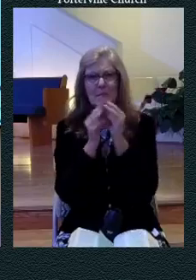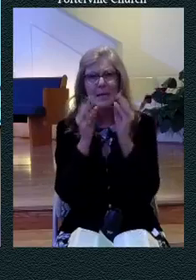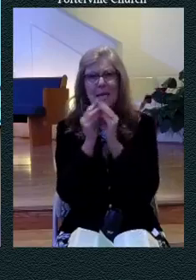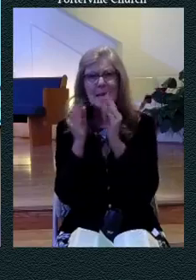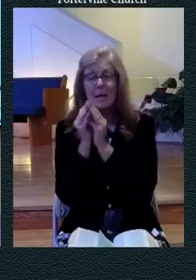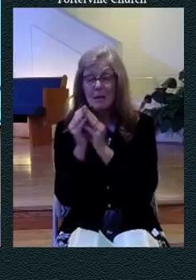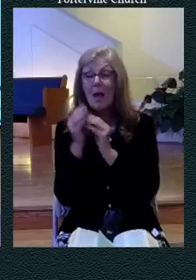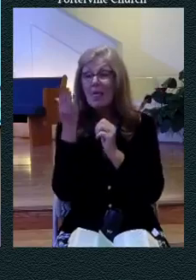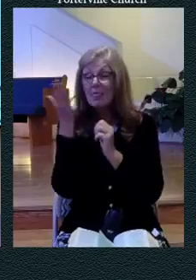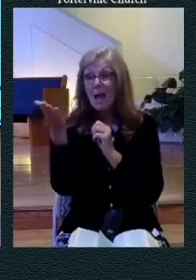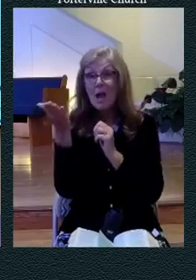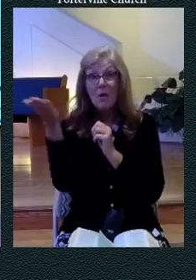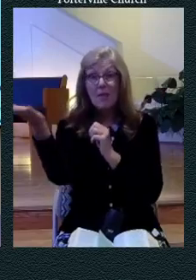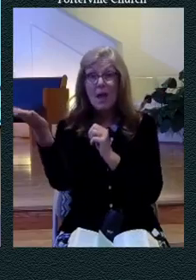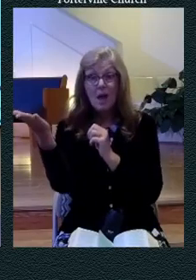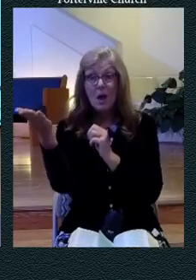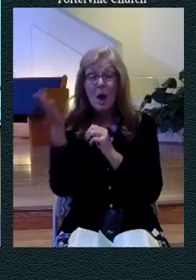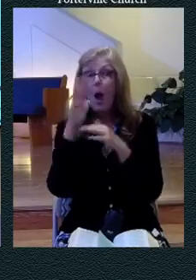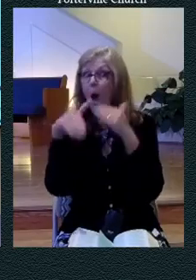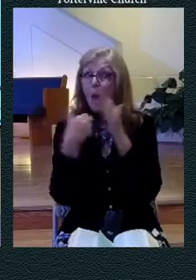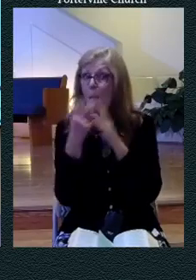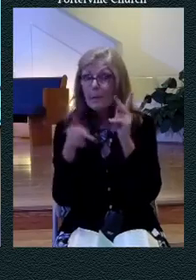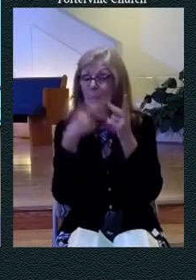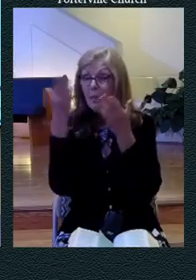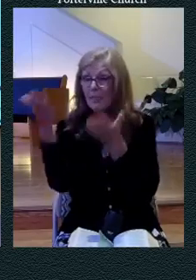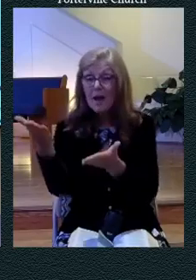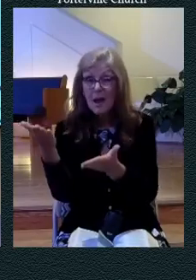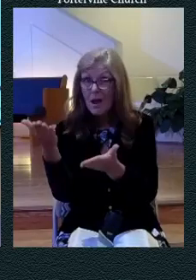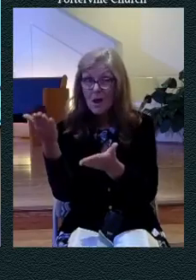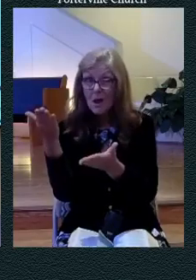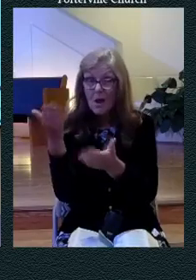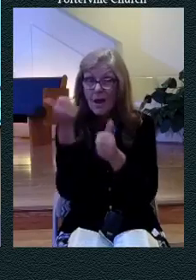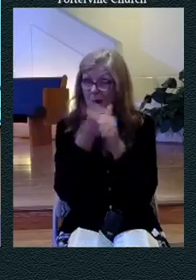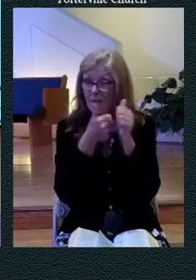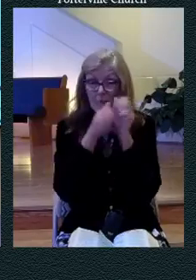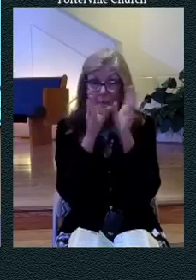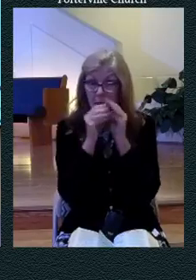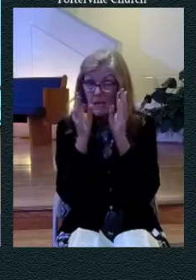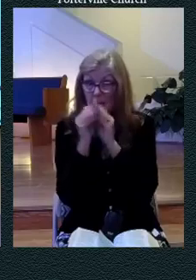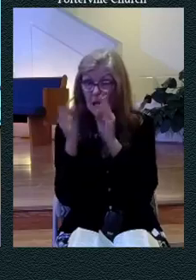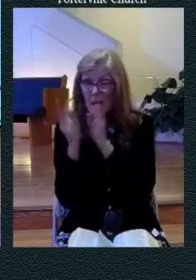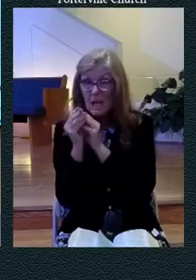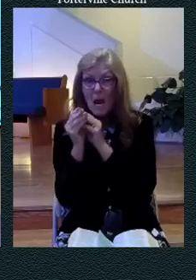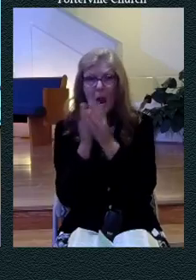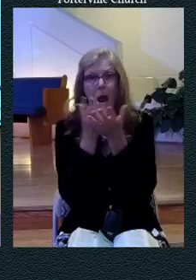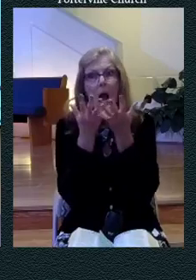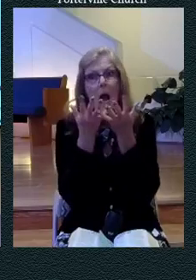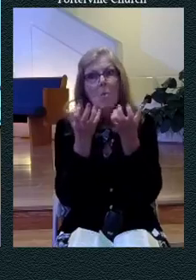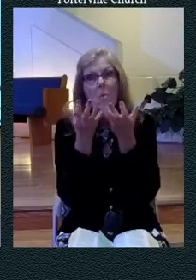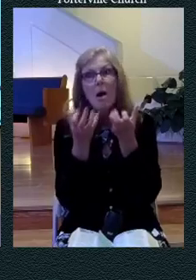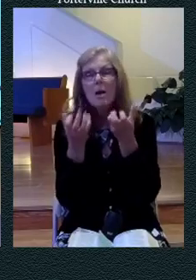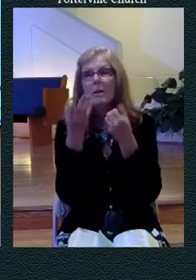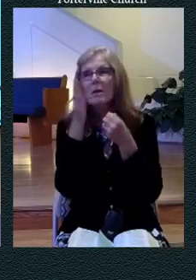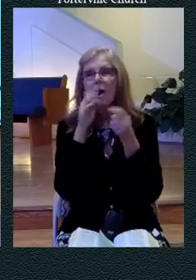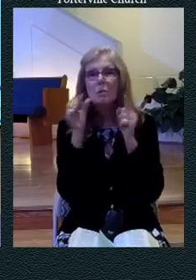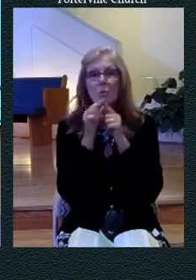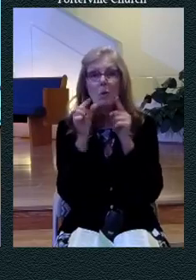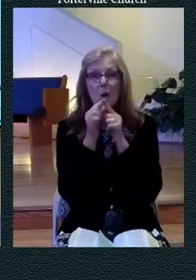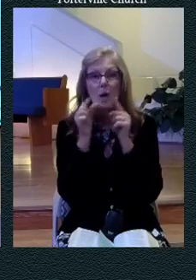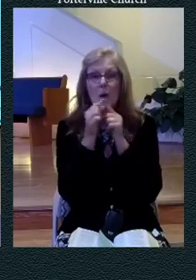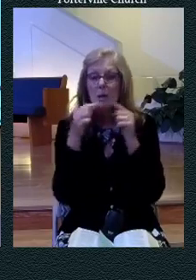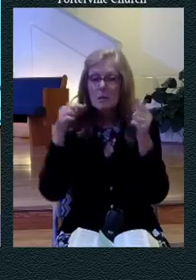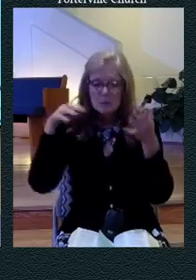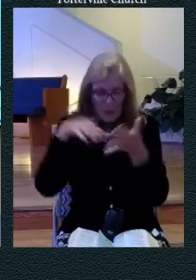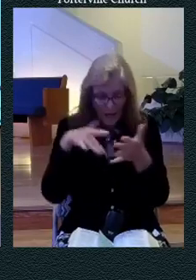there, every single one of them, there in every one of those meetings, hungry for the Word of God, pressing into God's